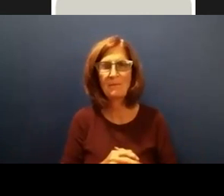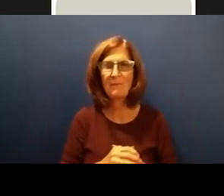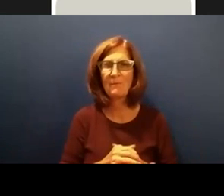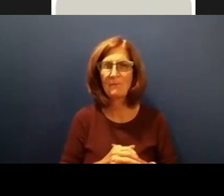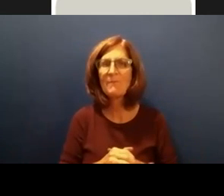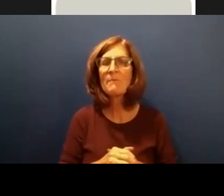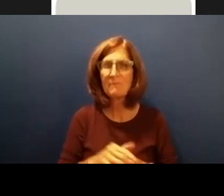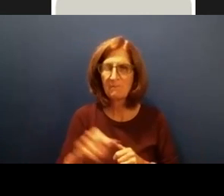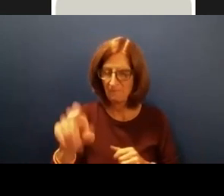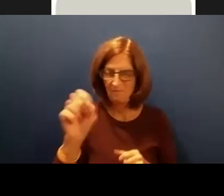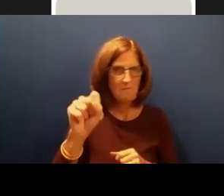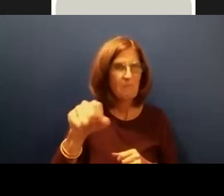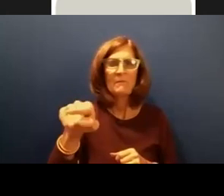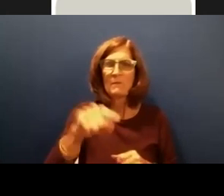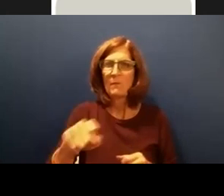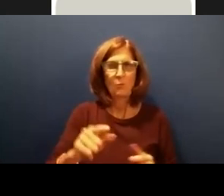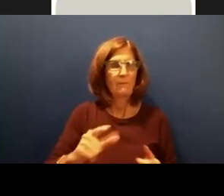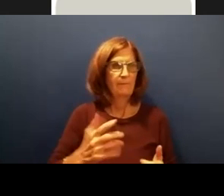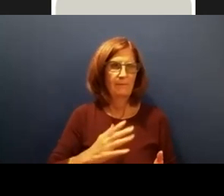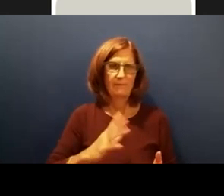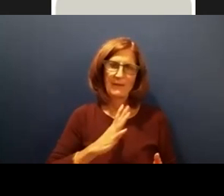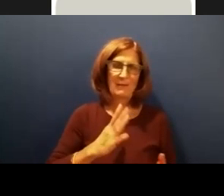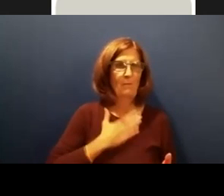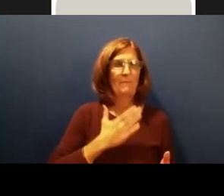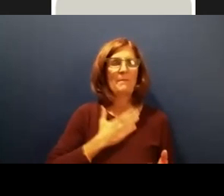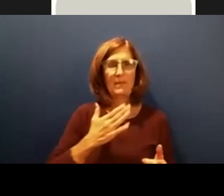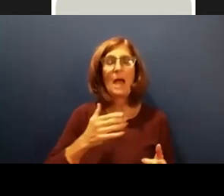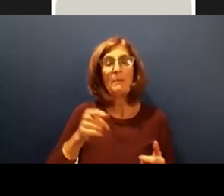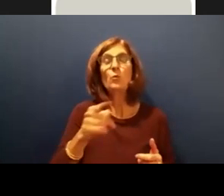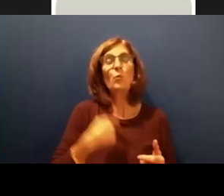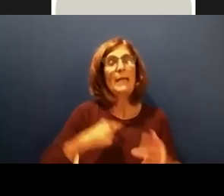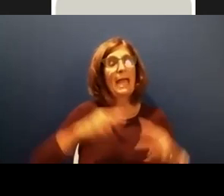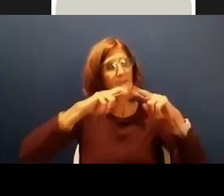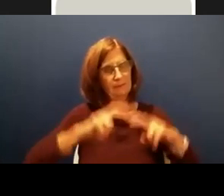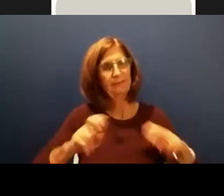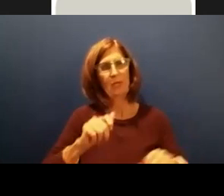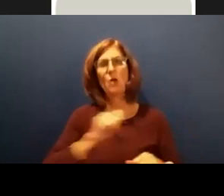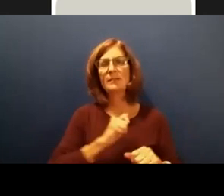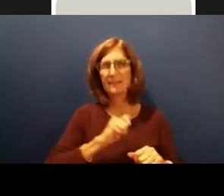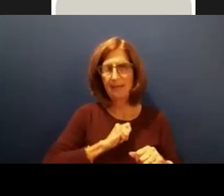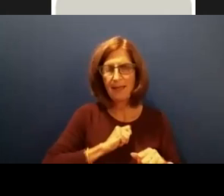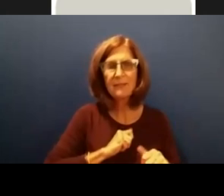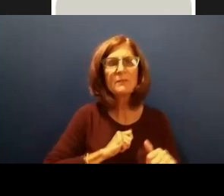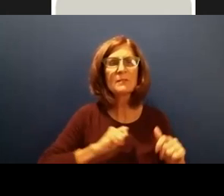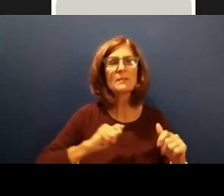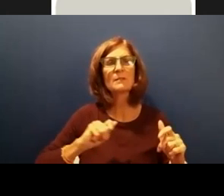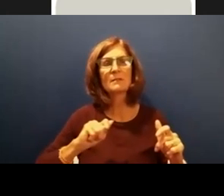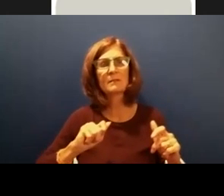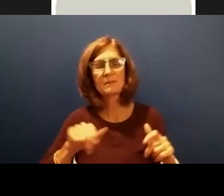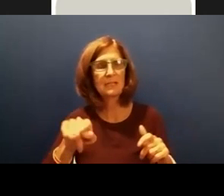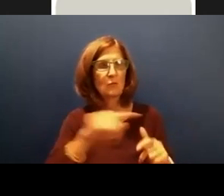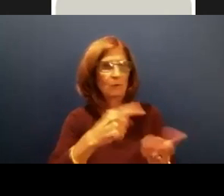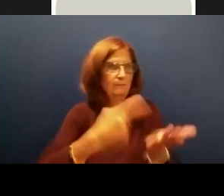point, we'd be happy to do that. We put this project through the financial ringer. We kind of took their pro forma and pressed them to